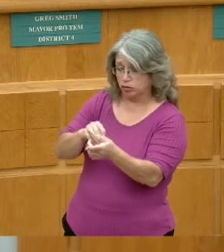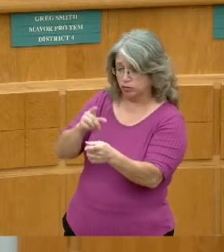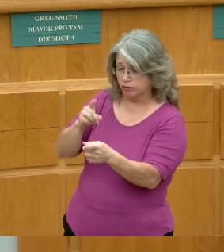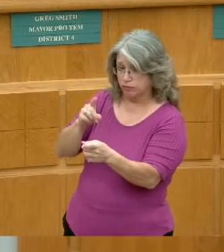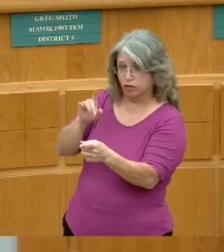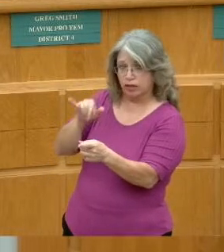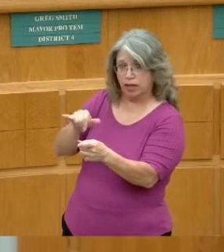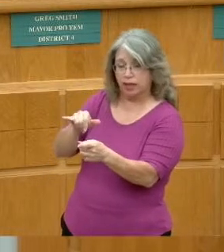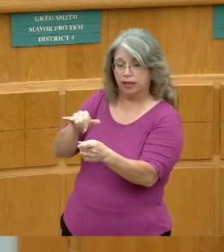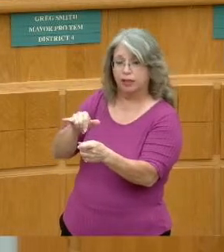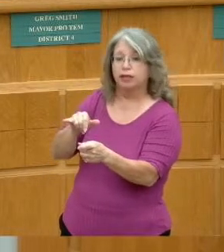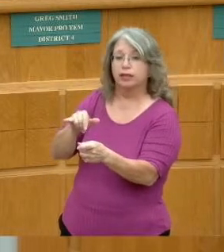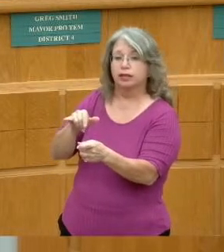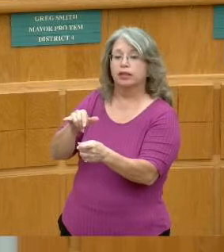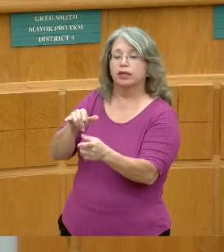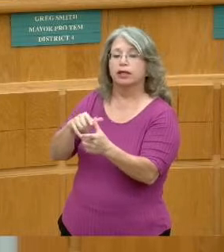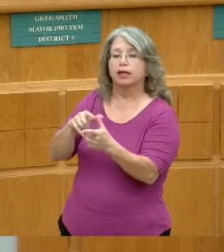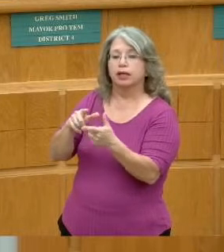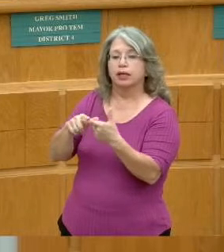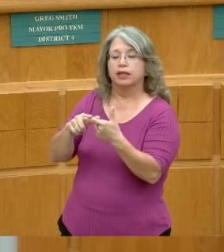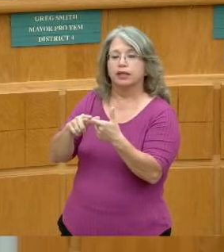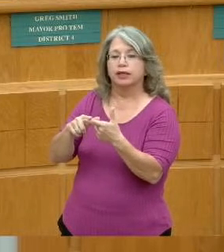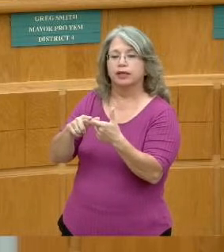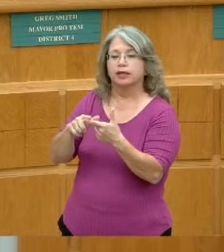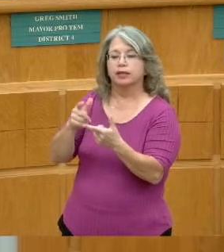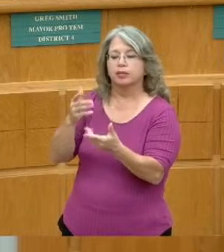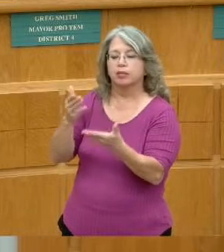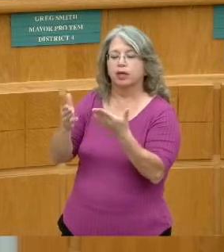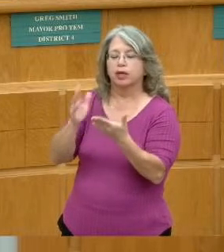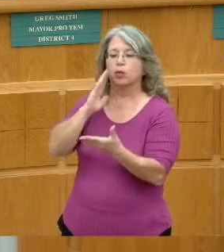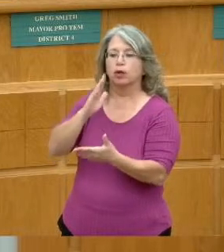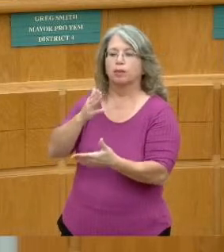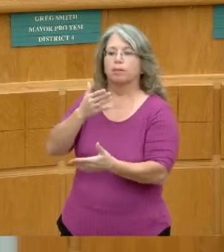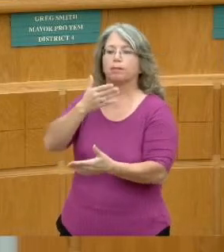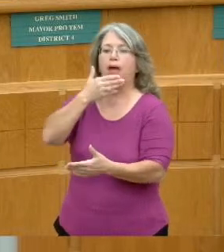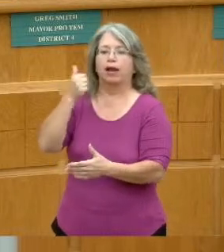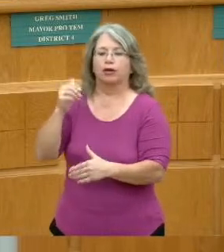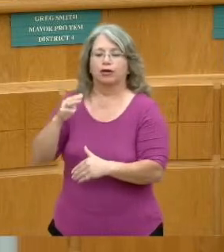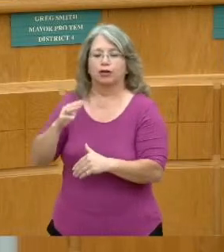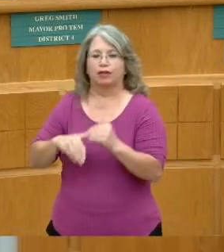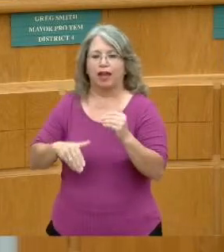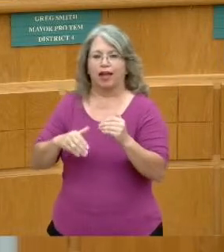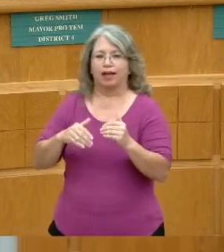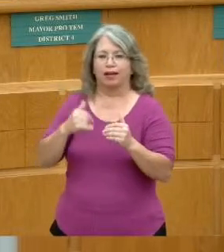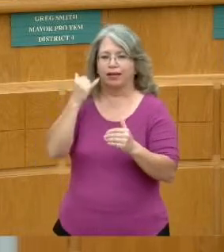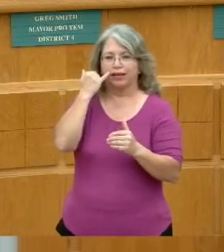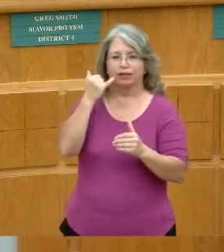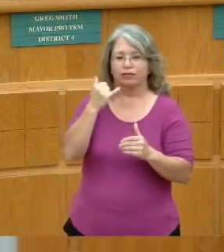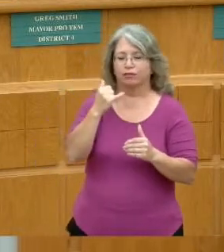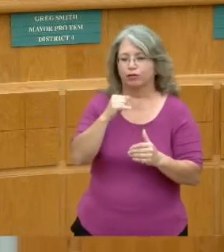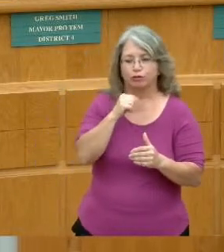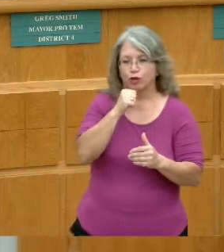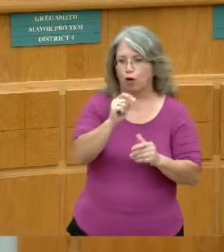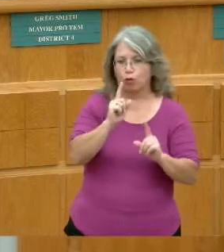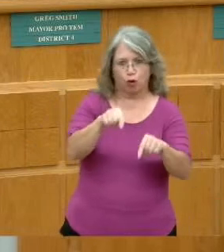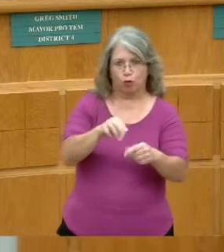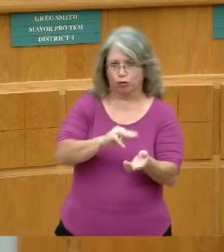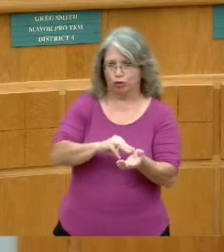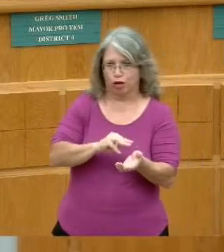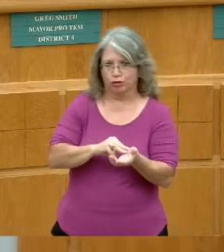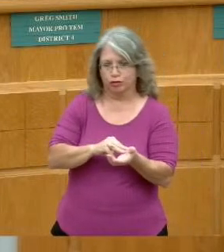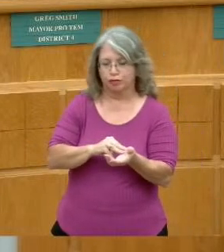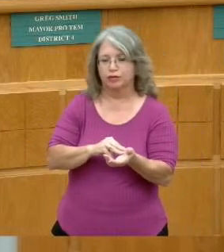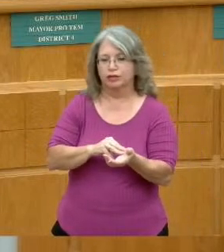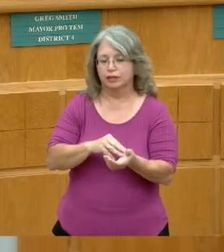much more likely to have negative health outcomes if you don't go to the doctor than if you do right now.